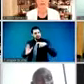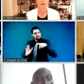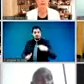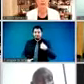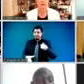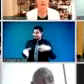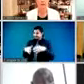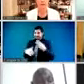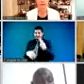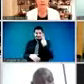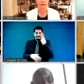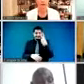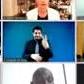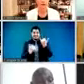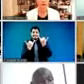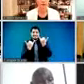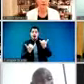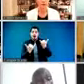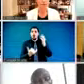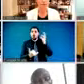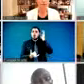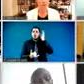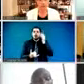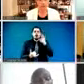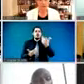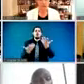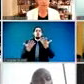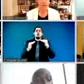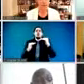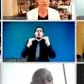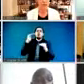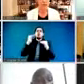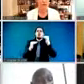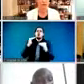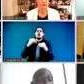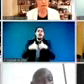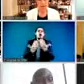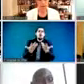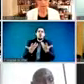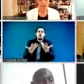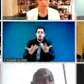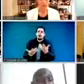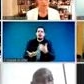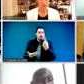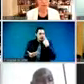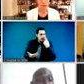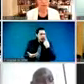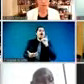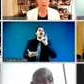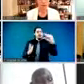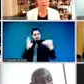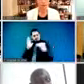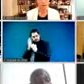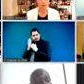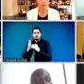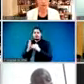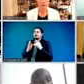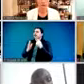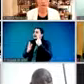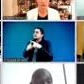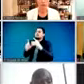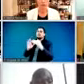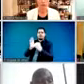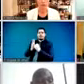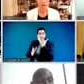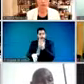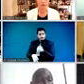media houses that can take lead in that in order to complement the gap that is existing. Because one of the biggest things I can see in my country, like what the last